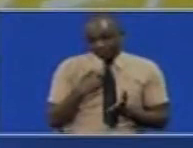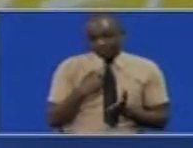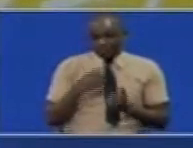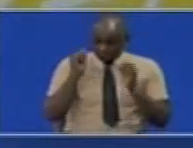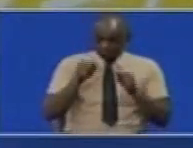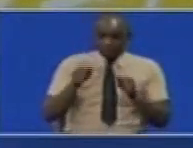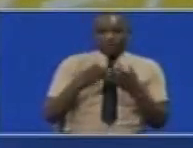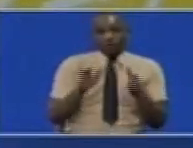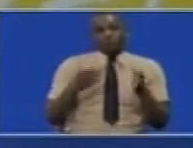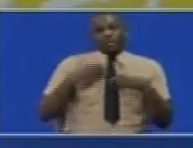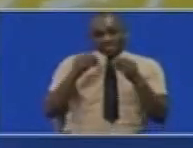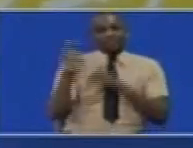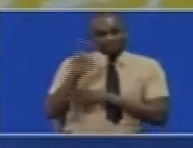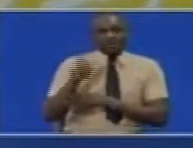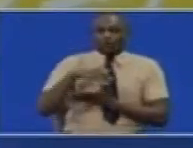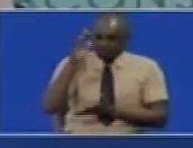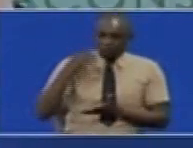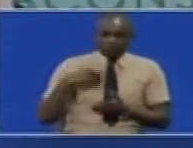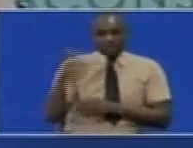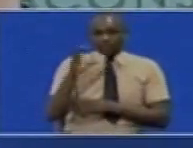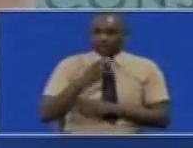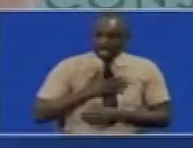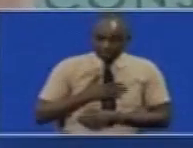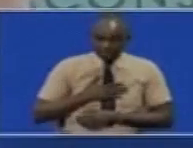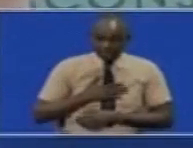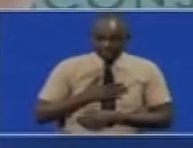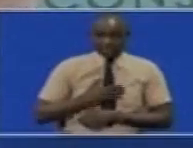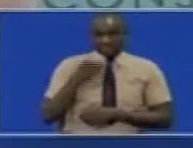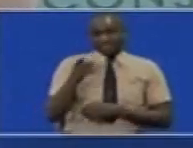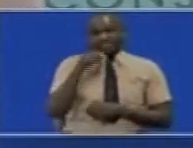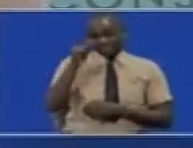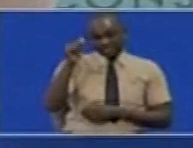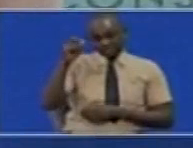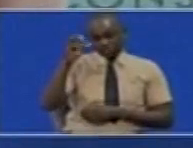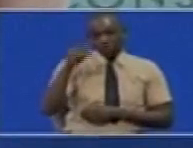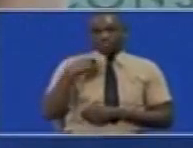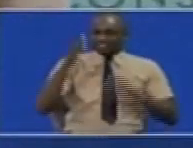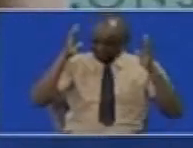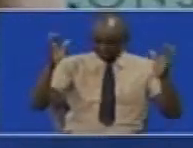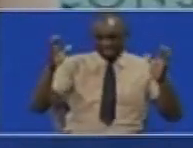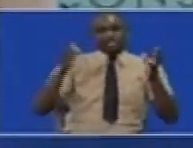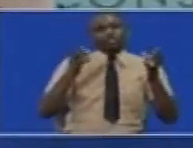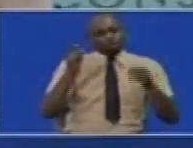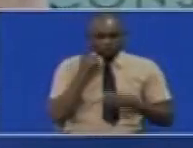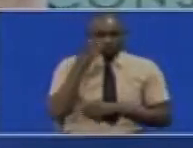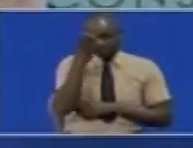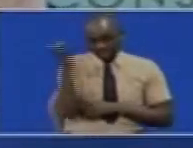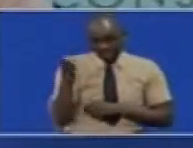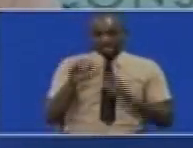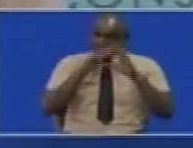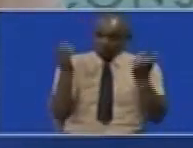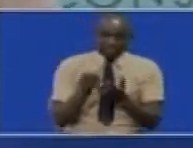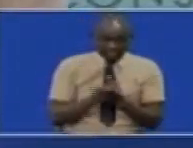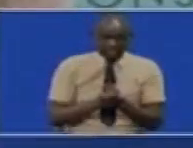going to offer great value for our customers. It's owned by Tesco, one of the world's largest retailers, and started off